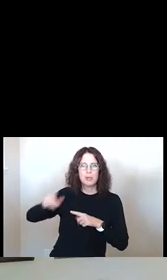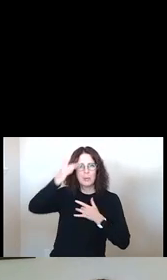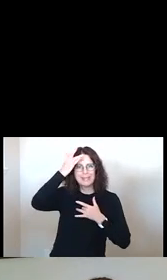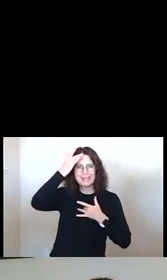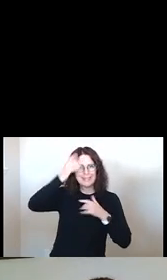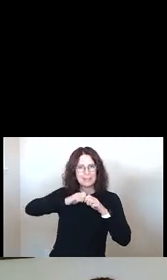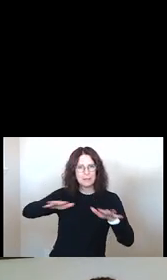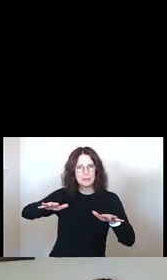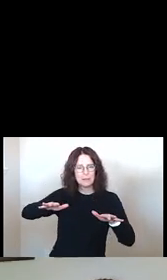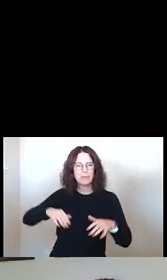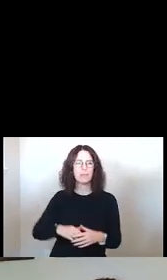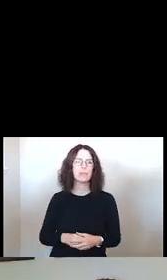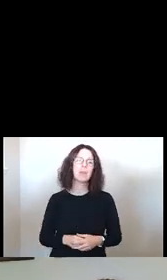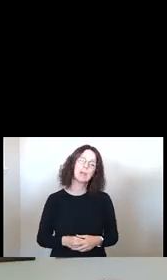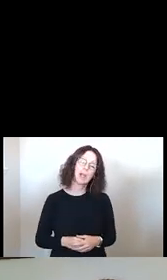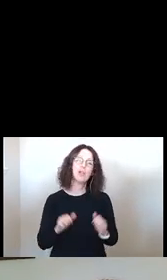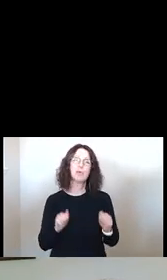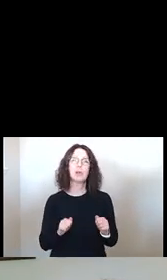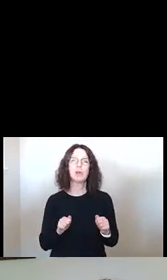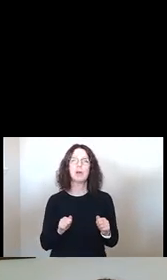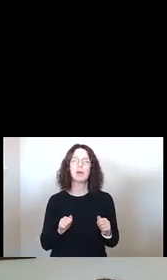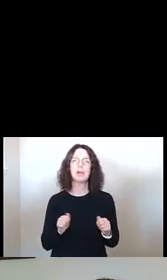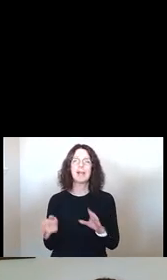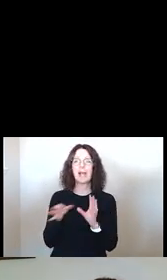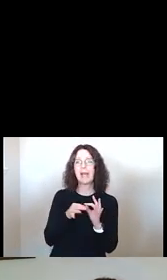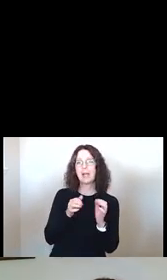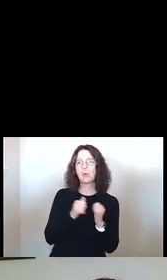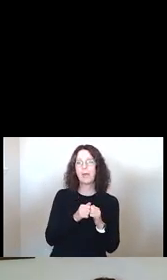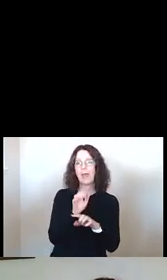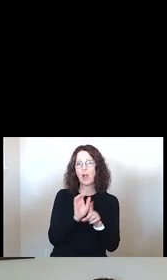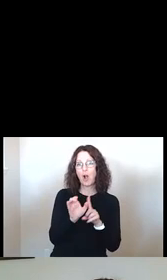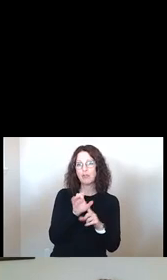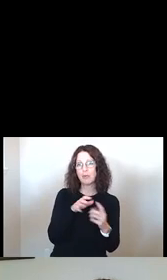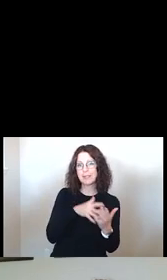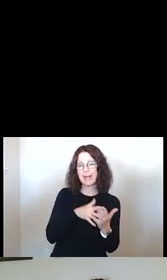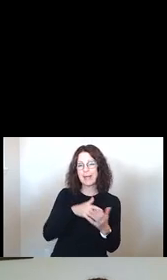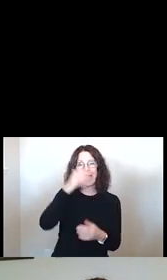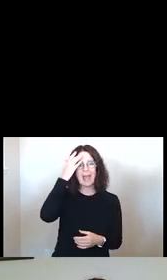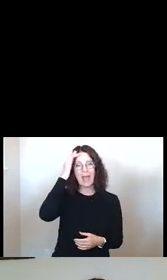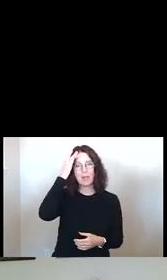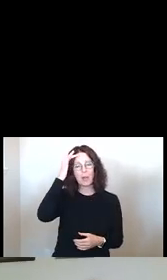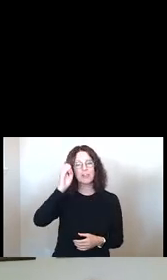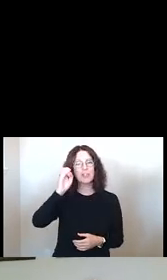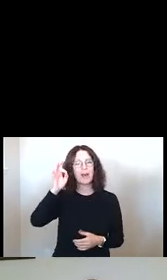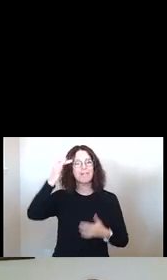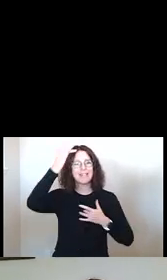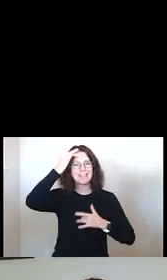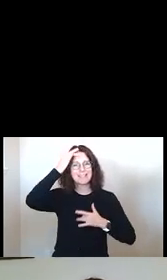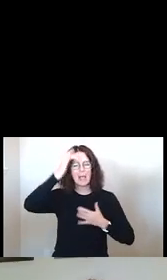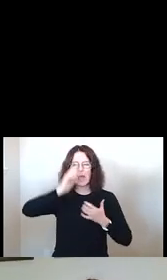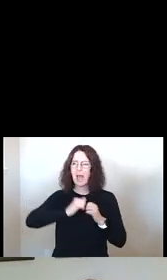tie that together with a more cultural study, the anthropology of illness, where we look at how people understand disease, how